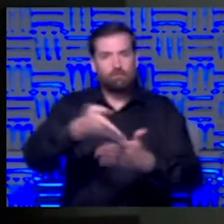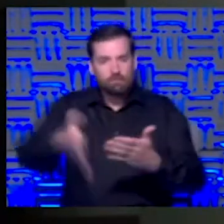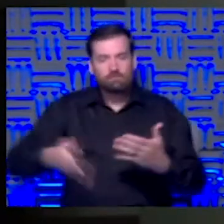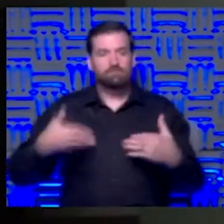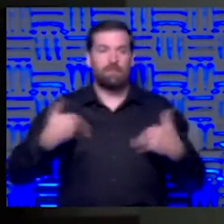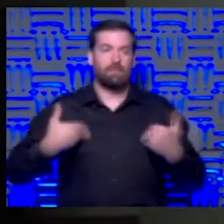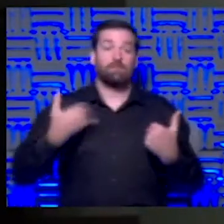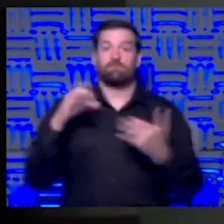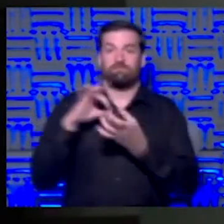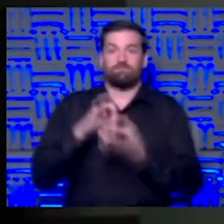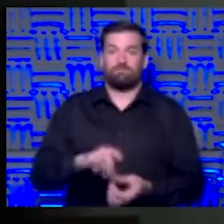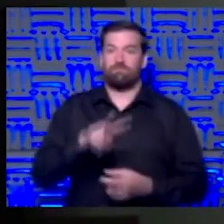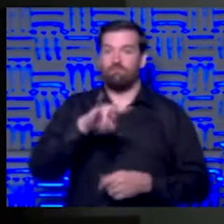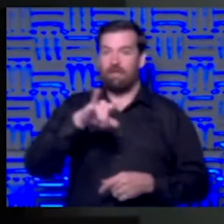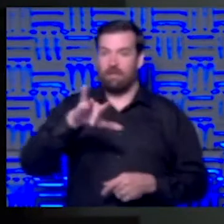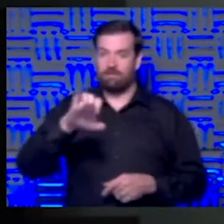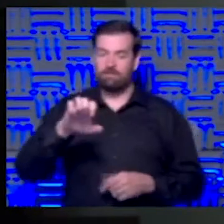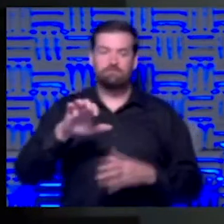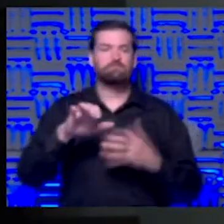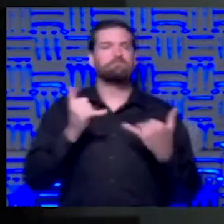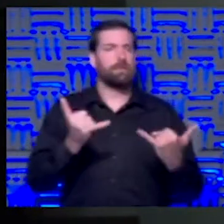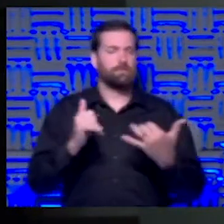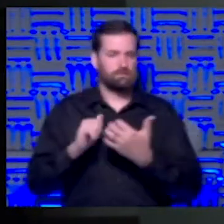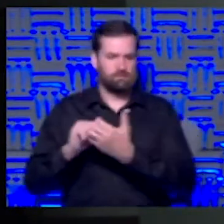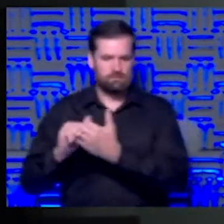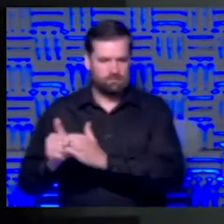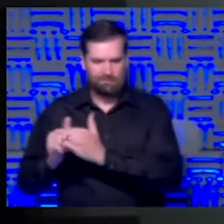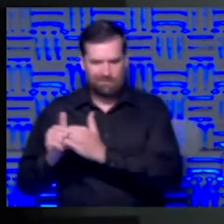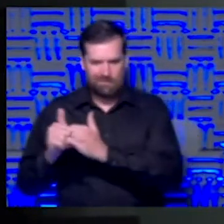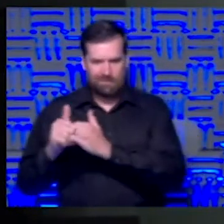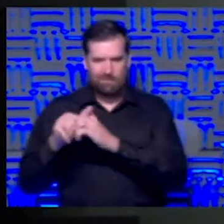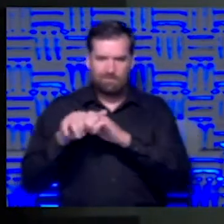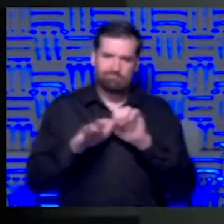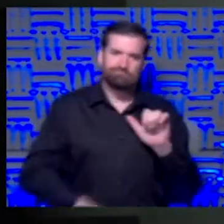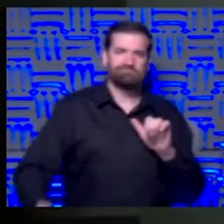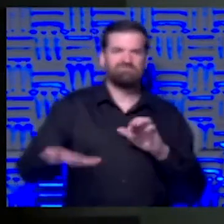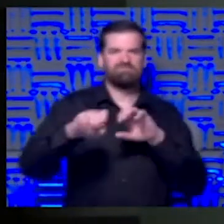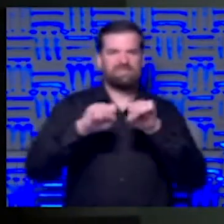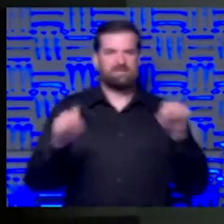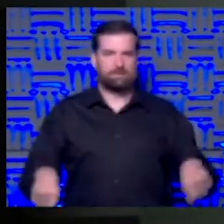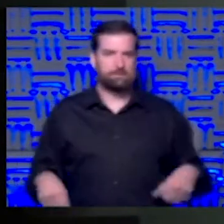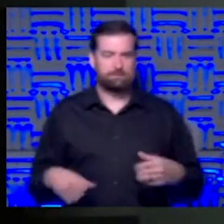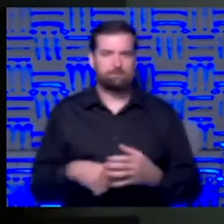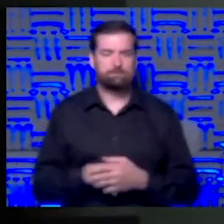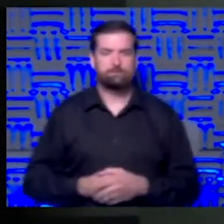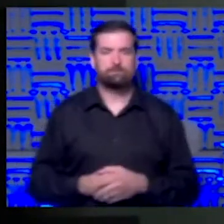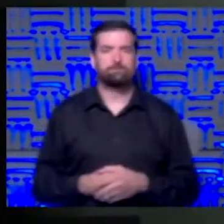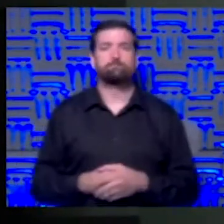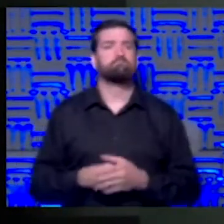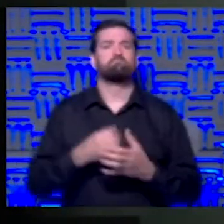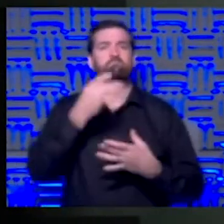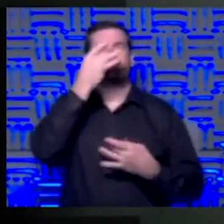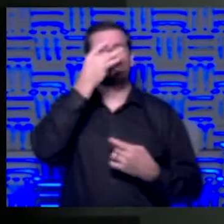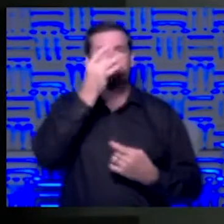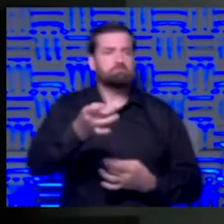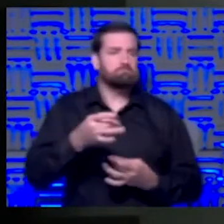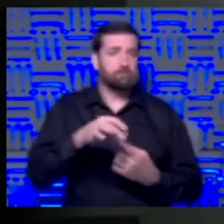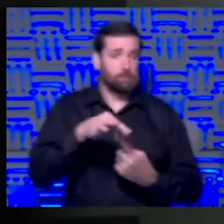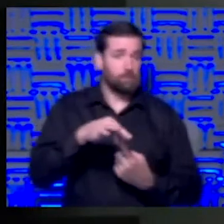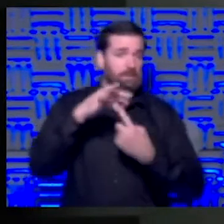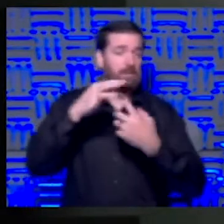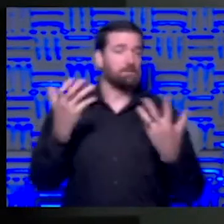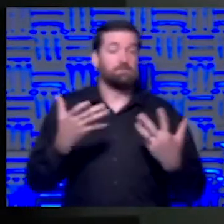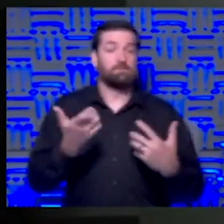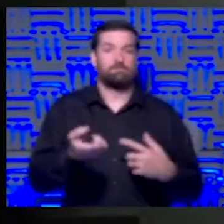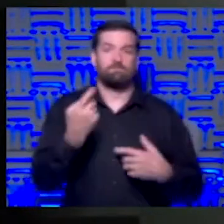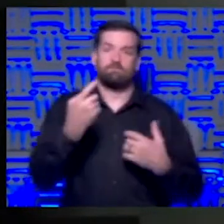to violence. And so how do we do that related to addressing conditions across systems? And so what I think is very unique about Revive, particularly as one of the key